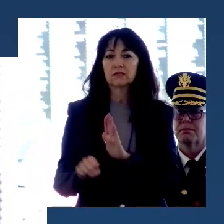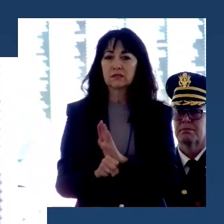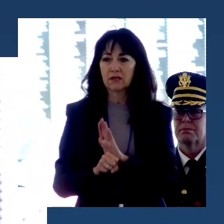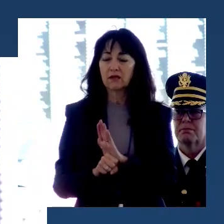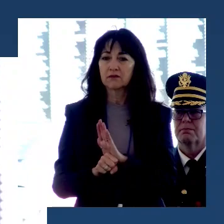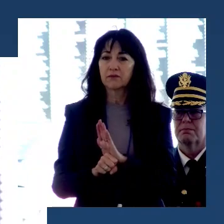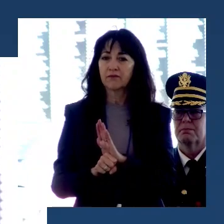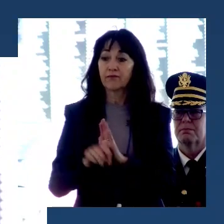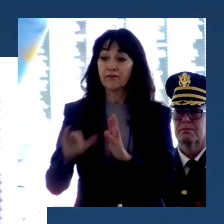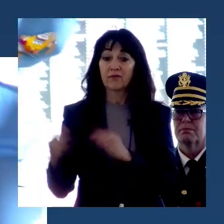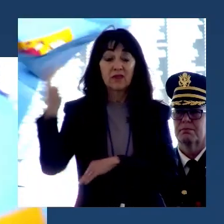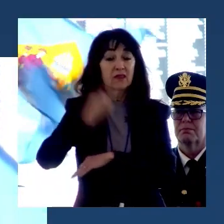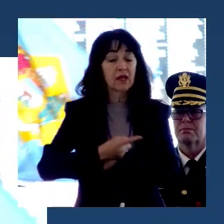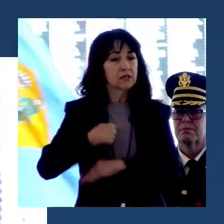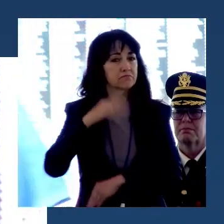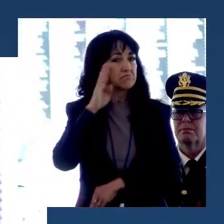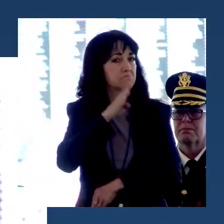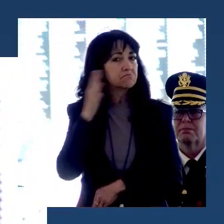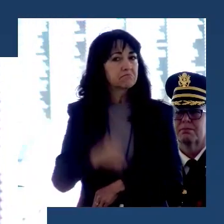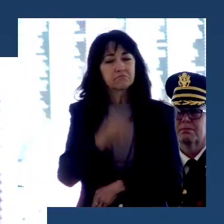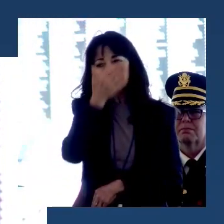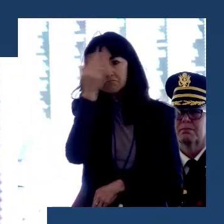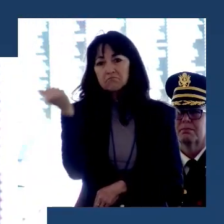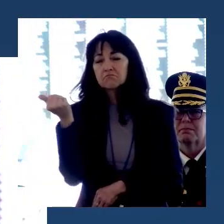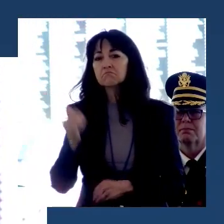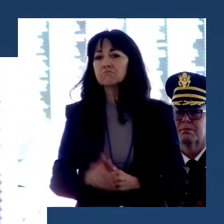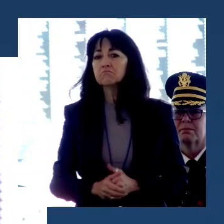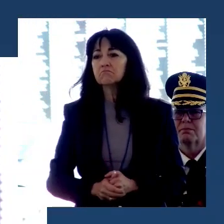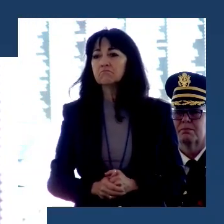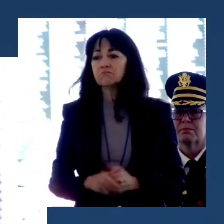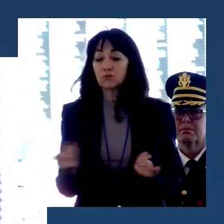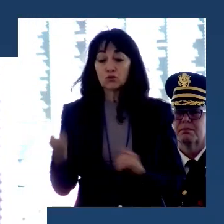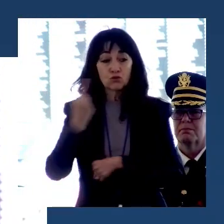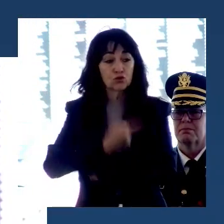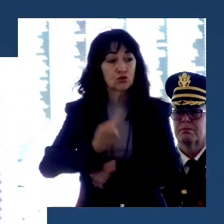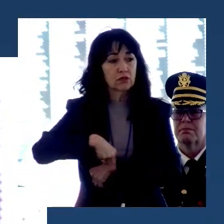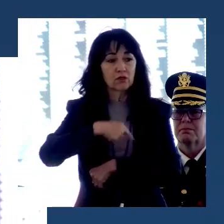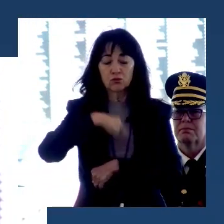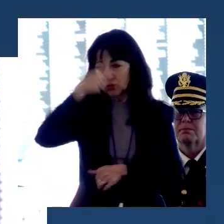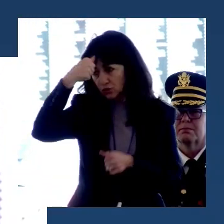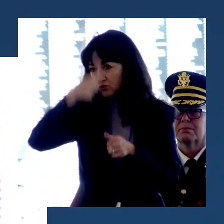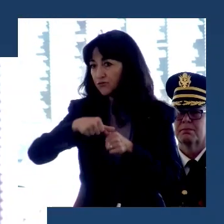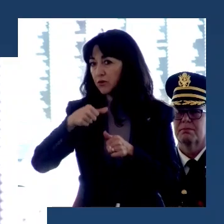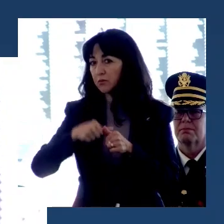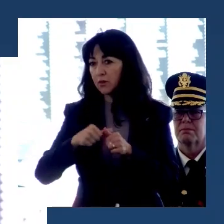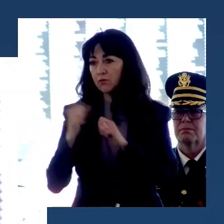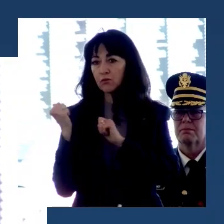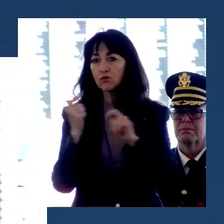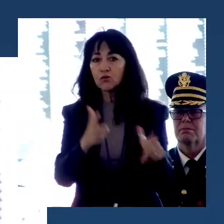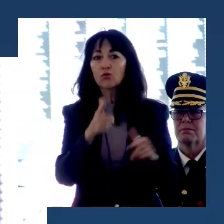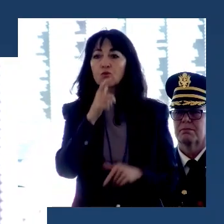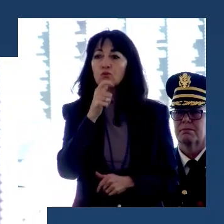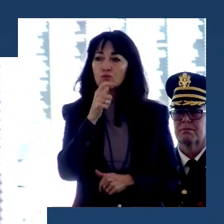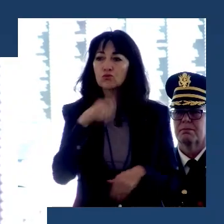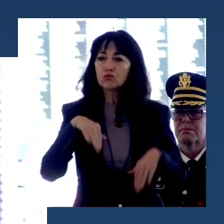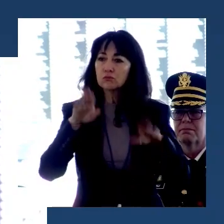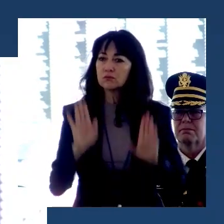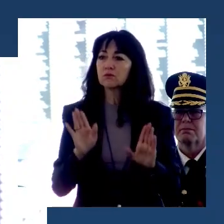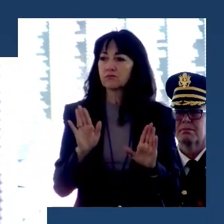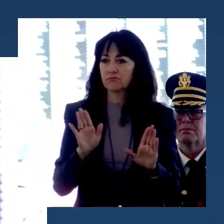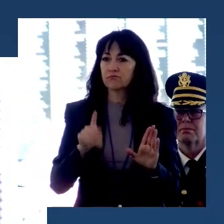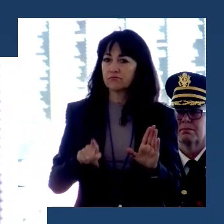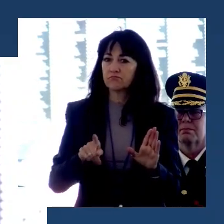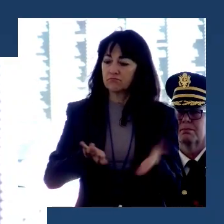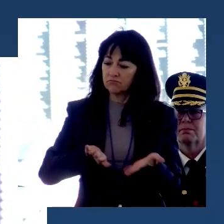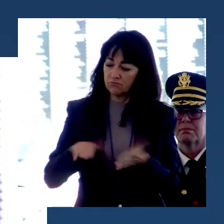day I will never forget. Today we remember all those who sacrificed all,